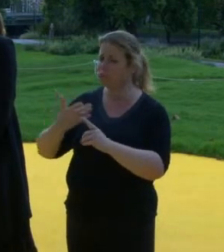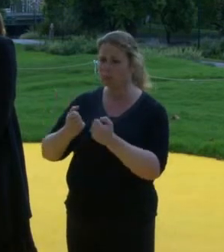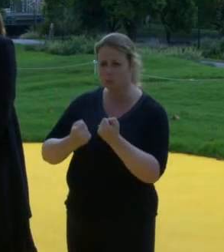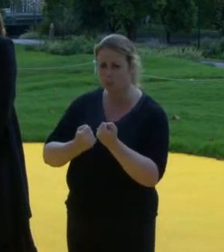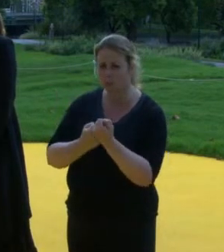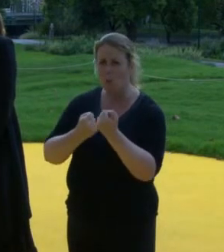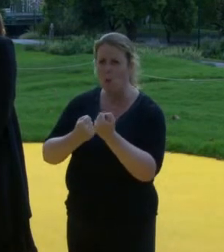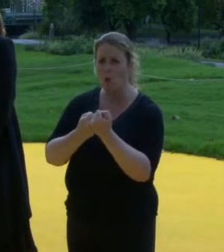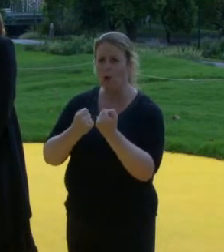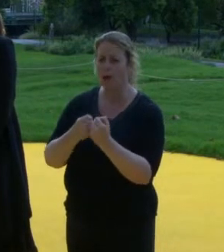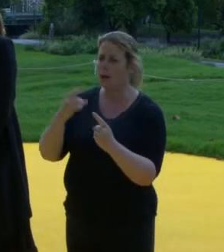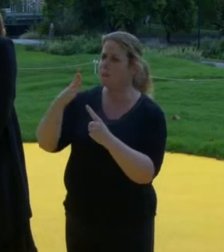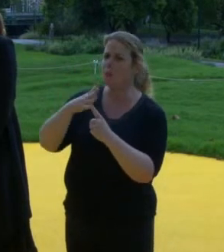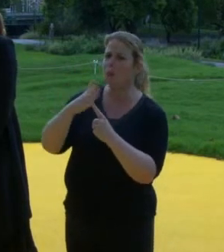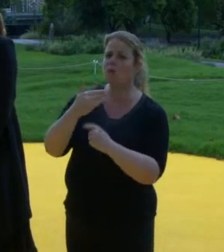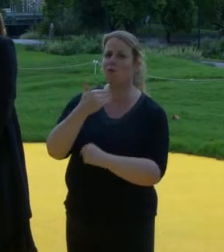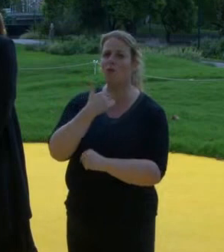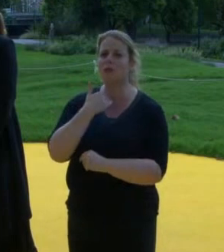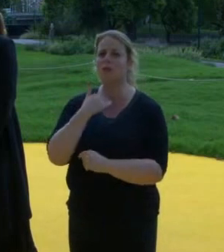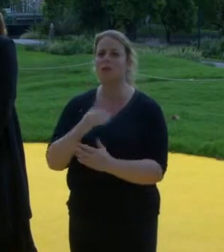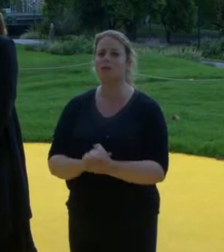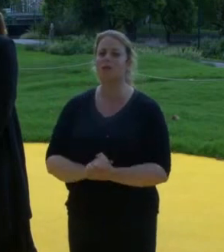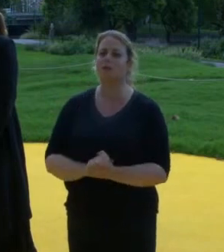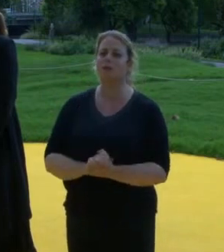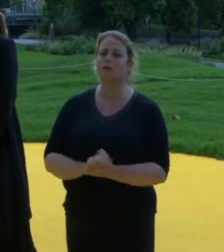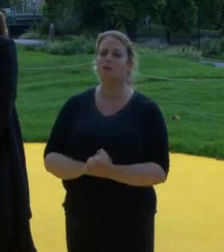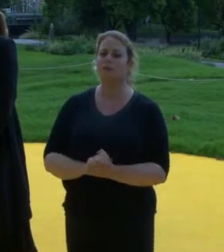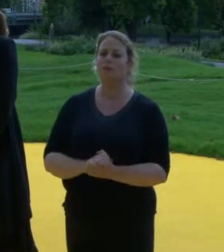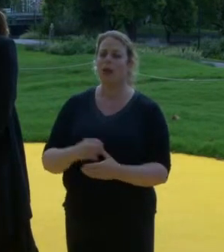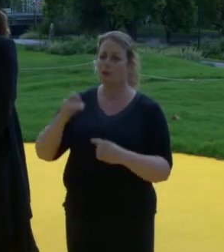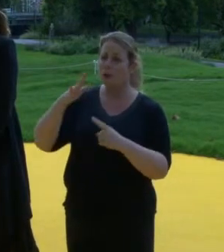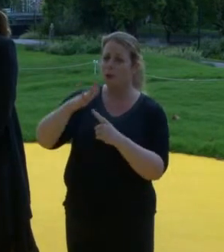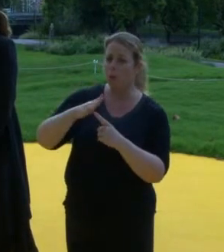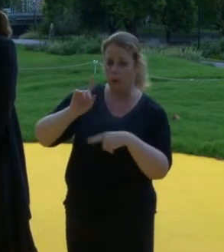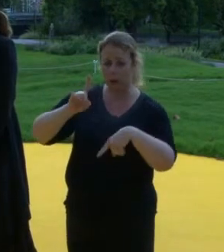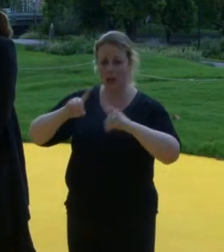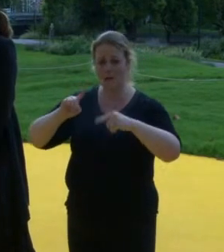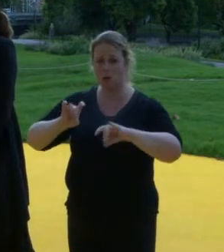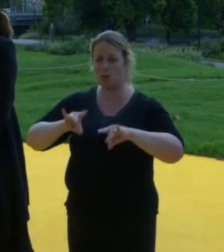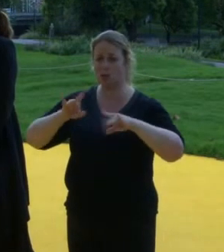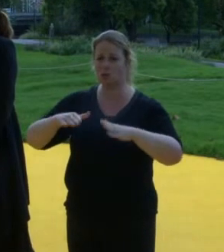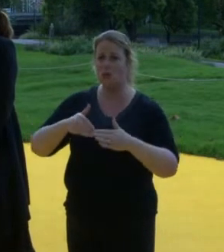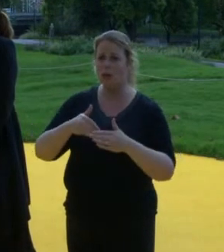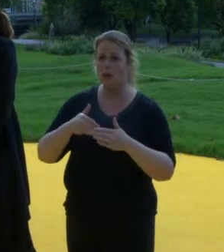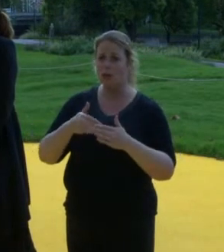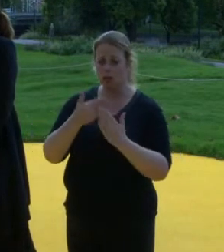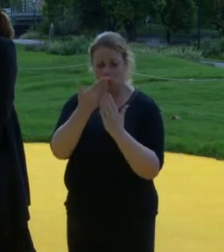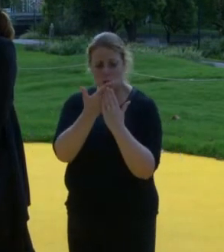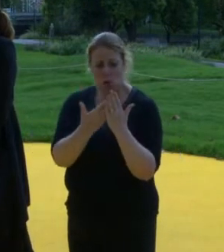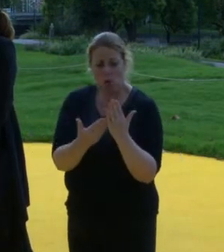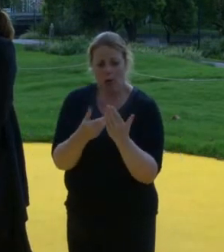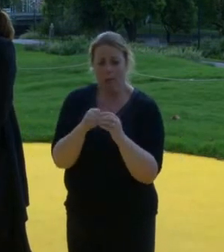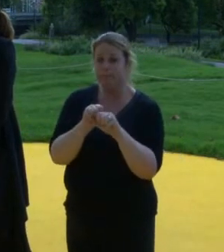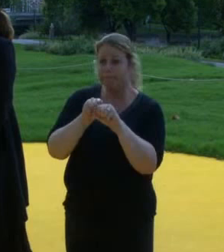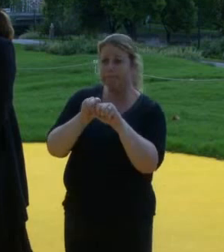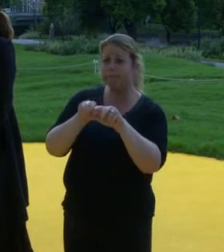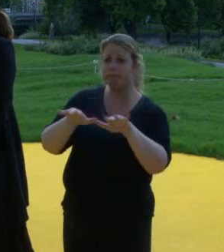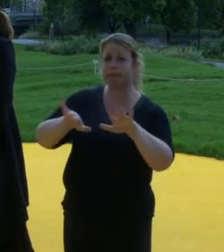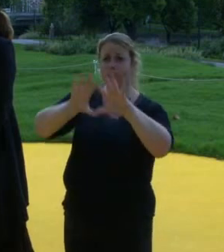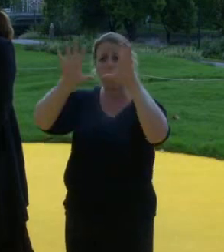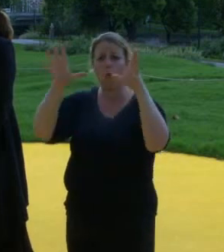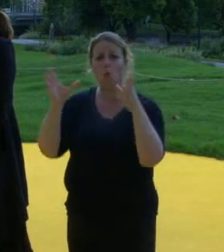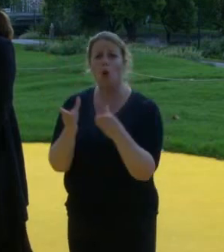voices. They've taken vital, diverse Australian stories to a wider audience, and they've uncovered and introduced us